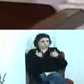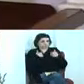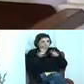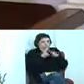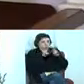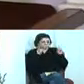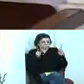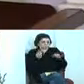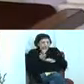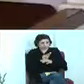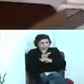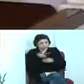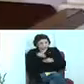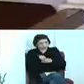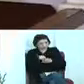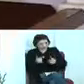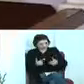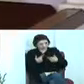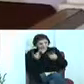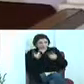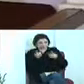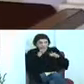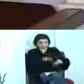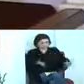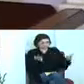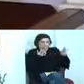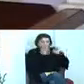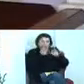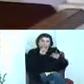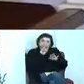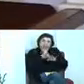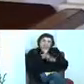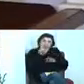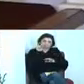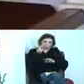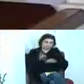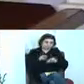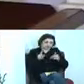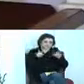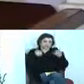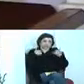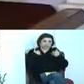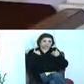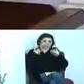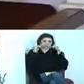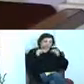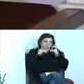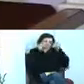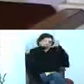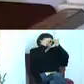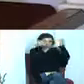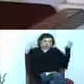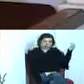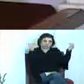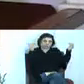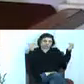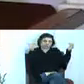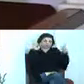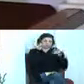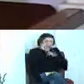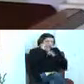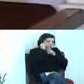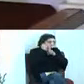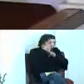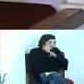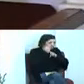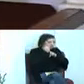life. But the key is you must have a next level state of mind.